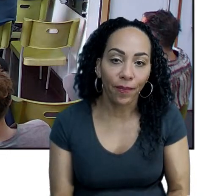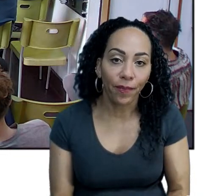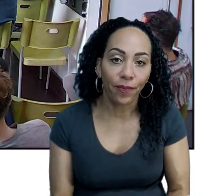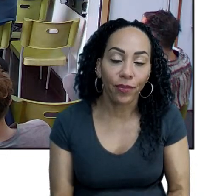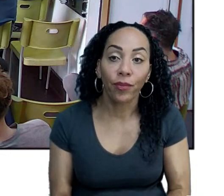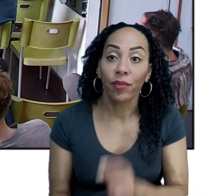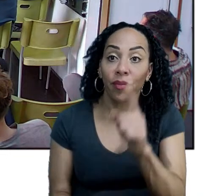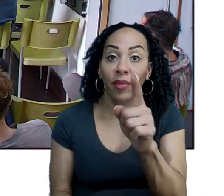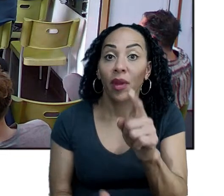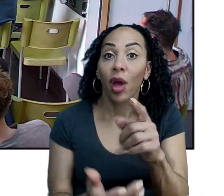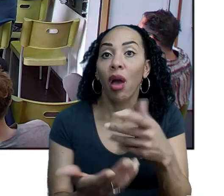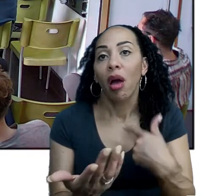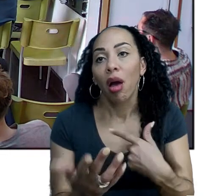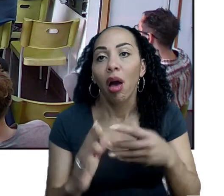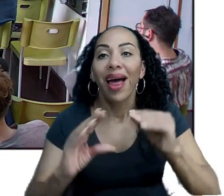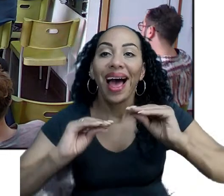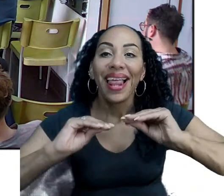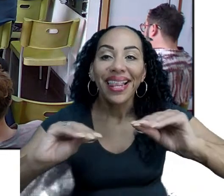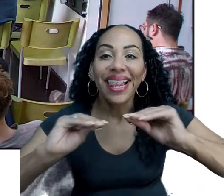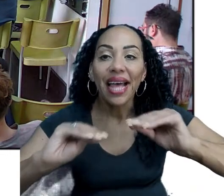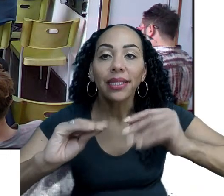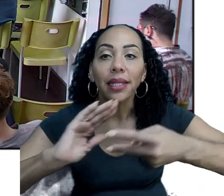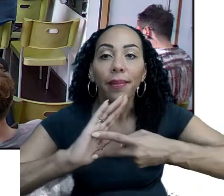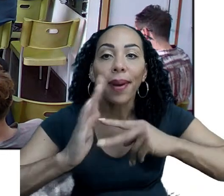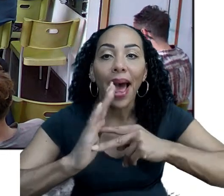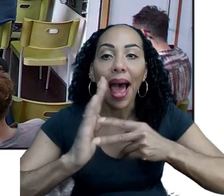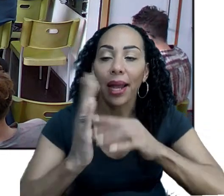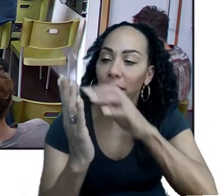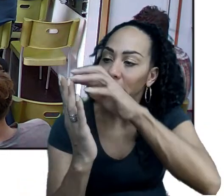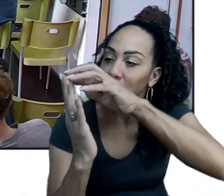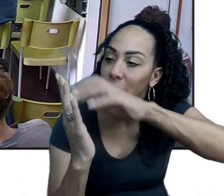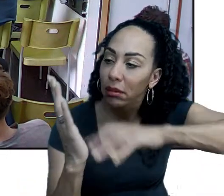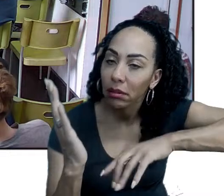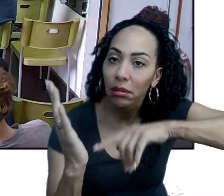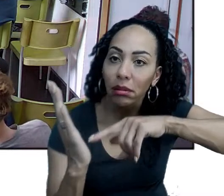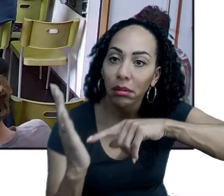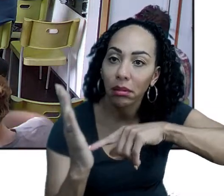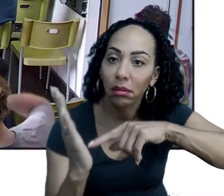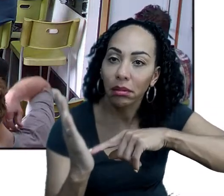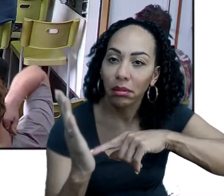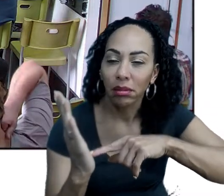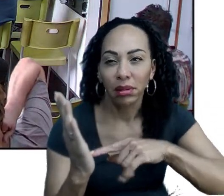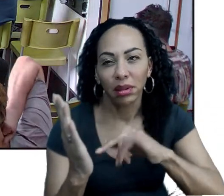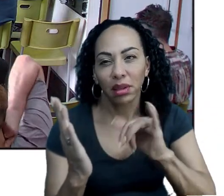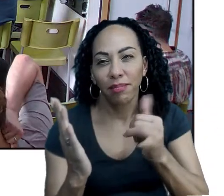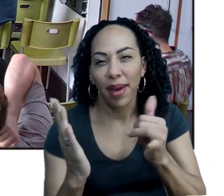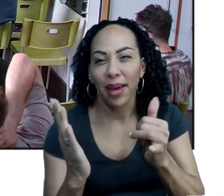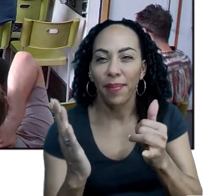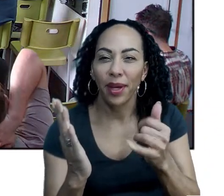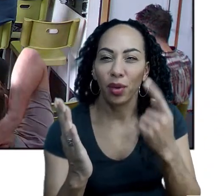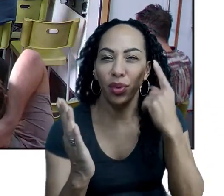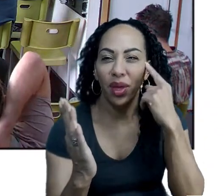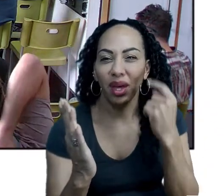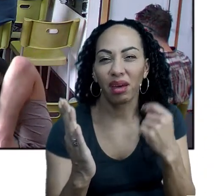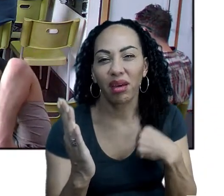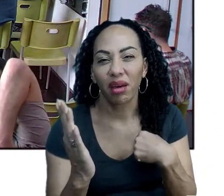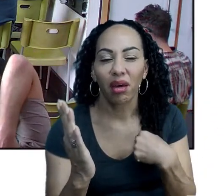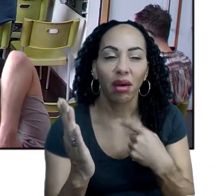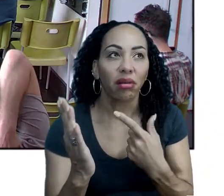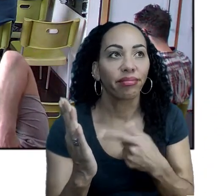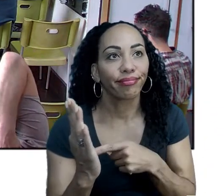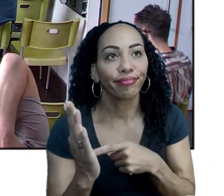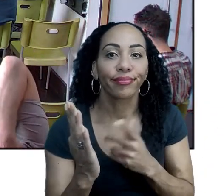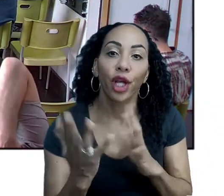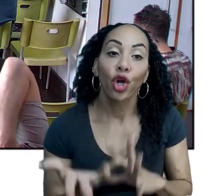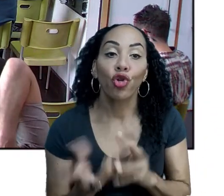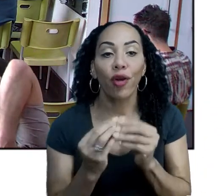plan seems slightly more boring. You know, like when the temptation as a creative facilitator is to go like, oh, we'll do